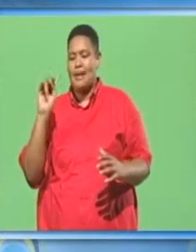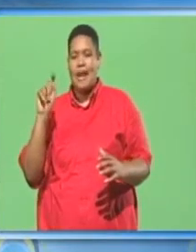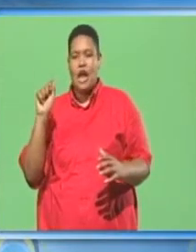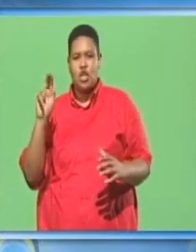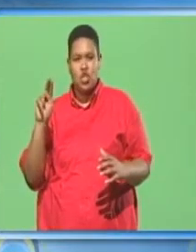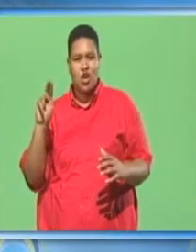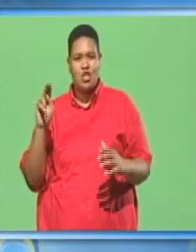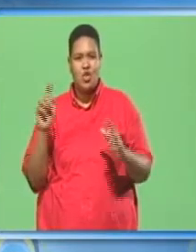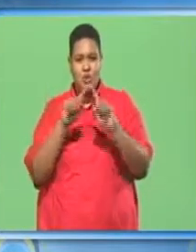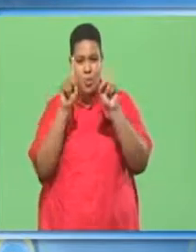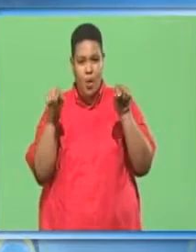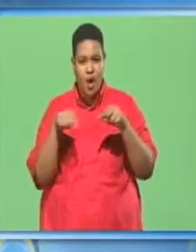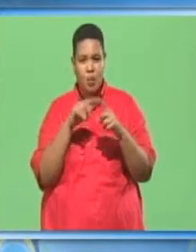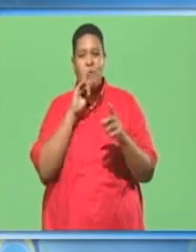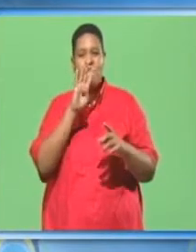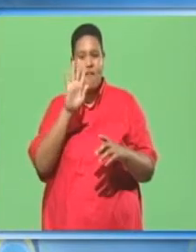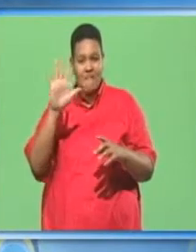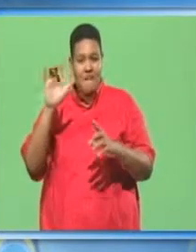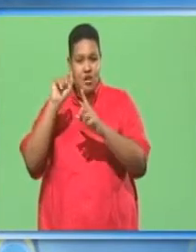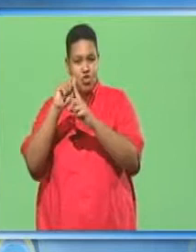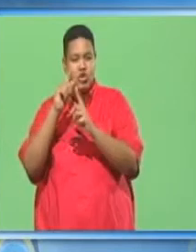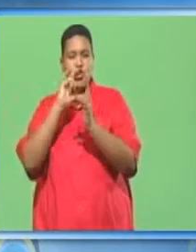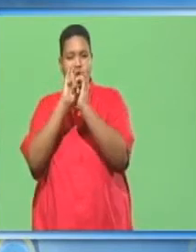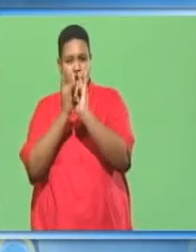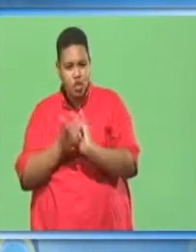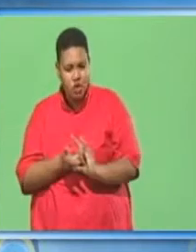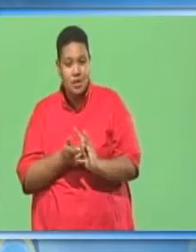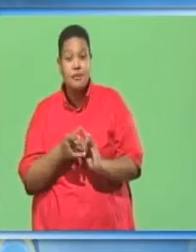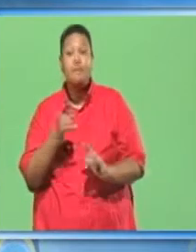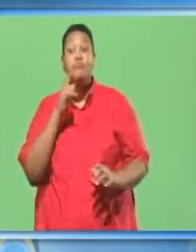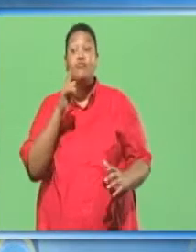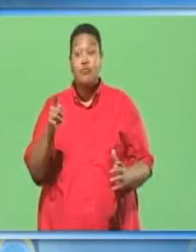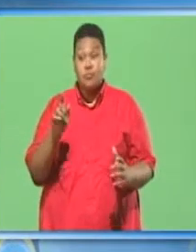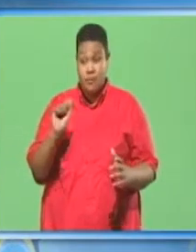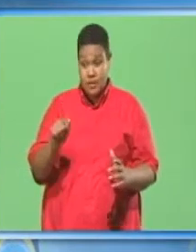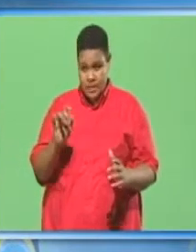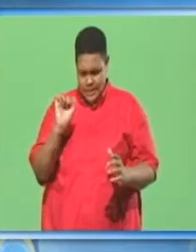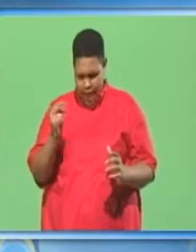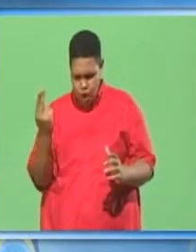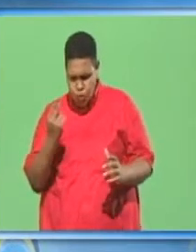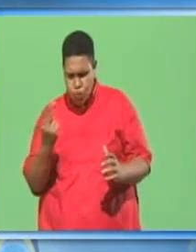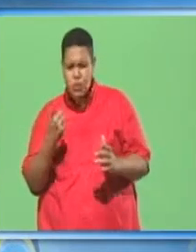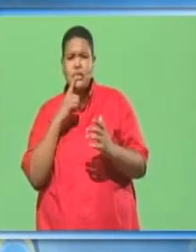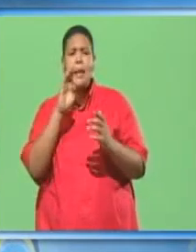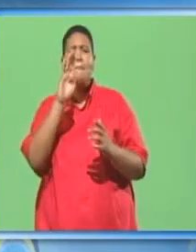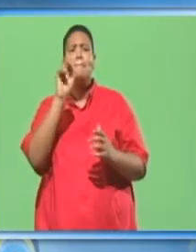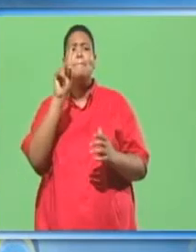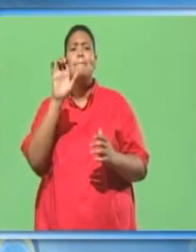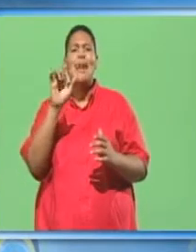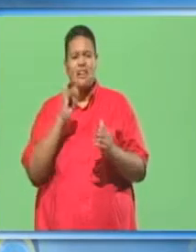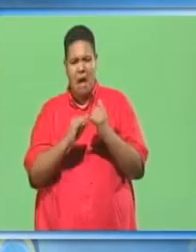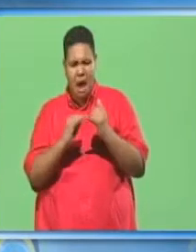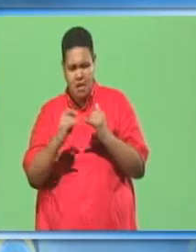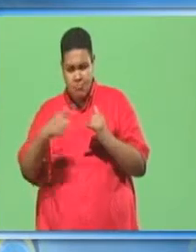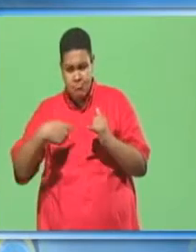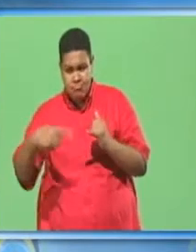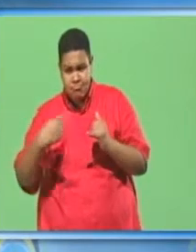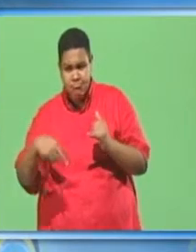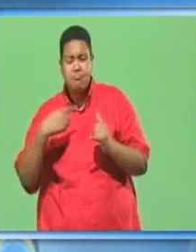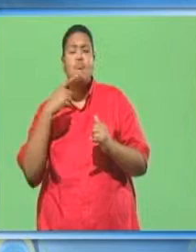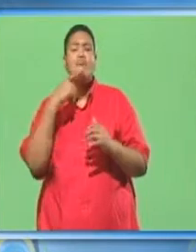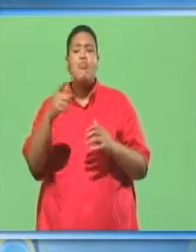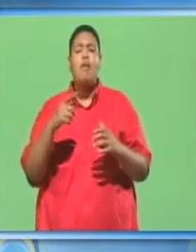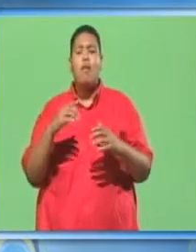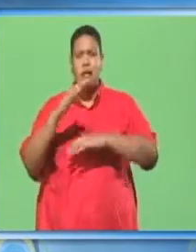saw blade angle. Rough adjustments of the angle of the blade could be done using the blade angle scale marked on the table